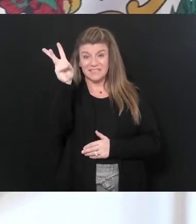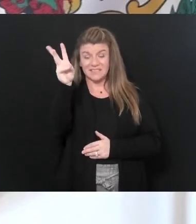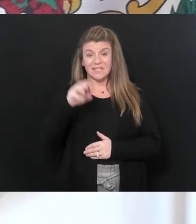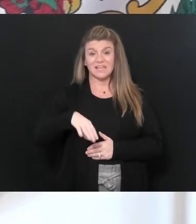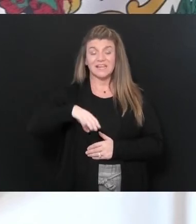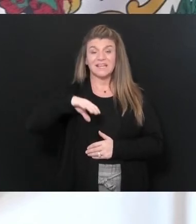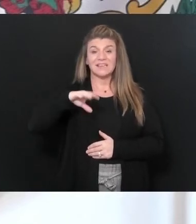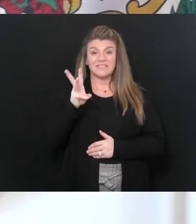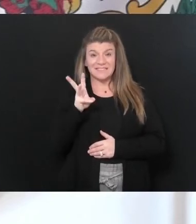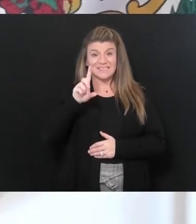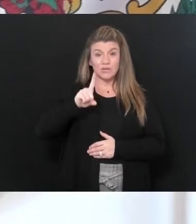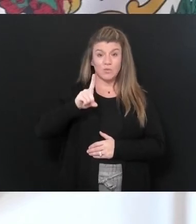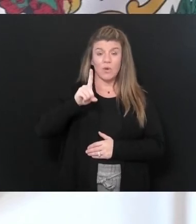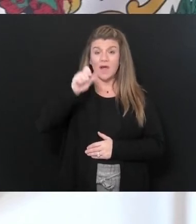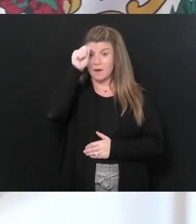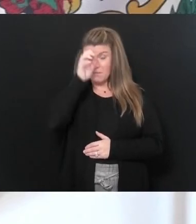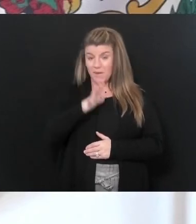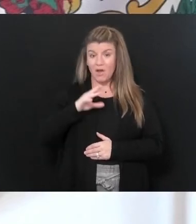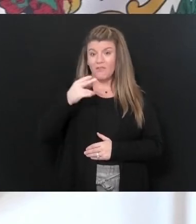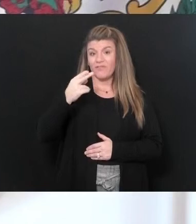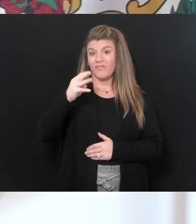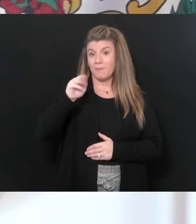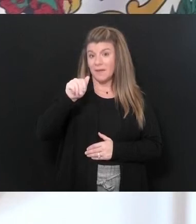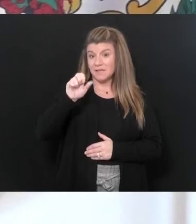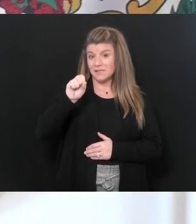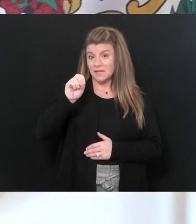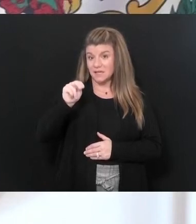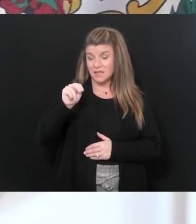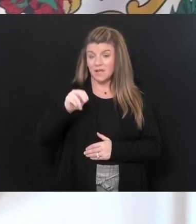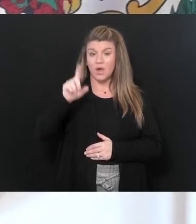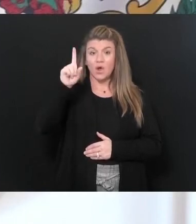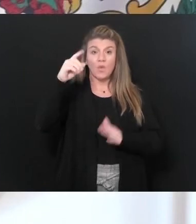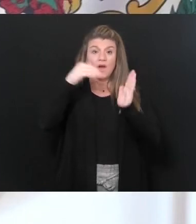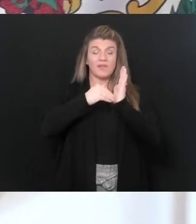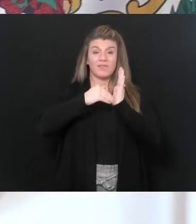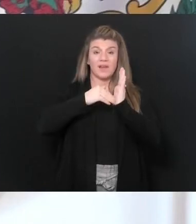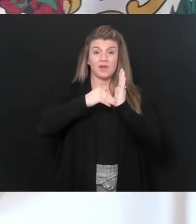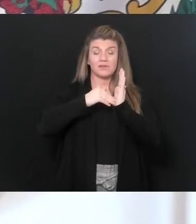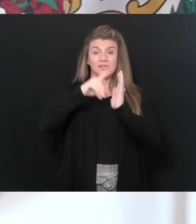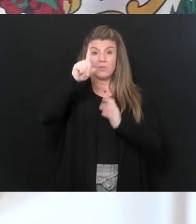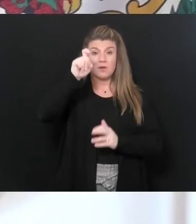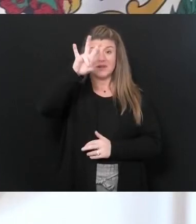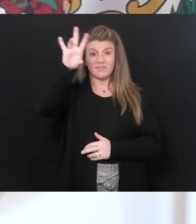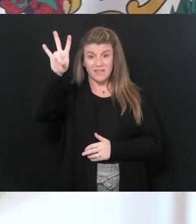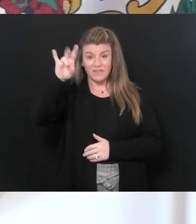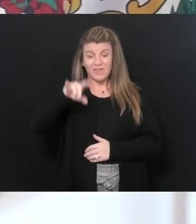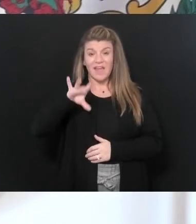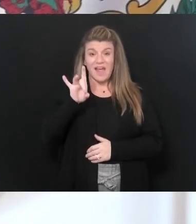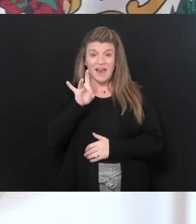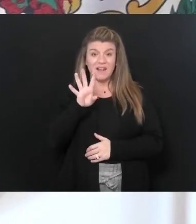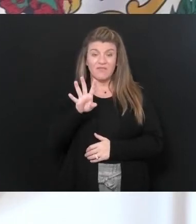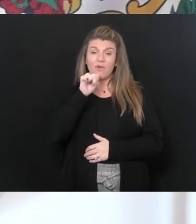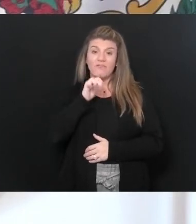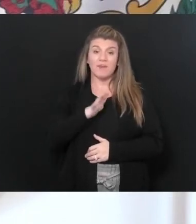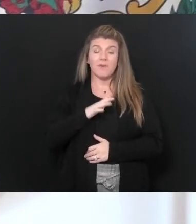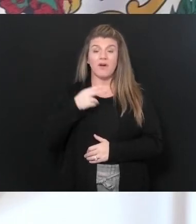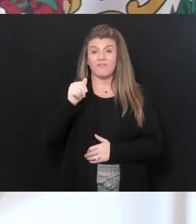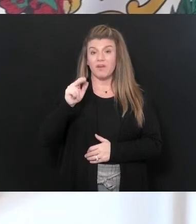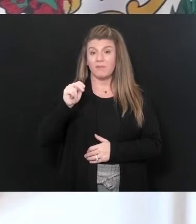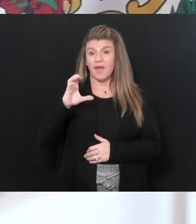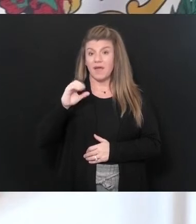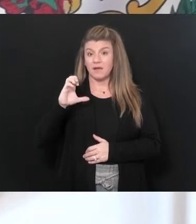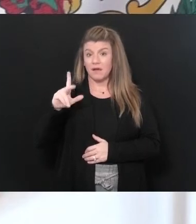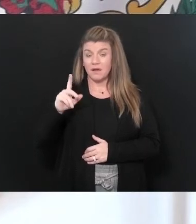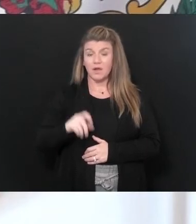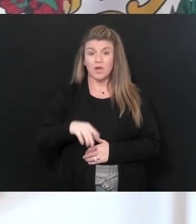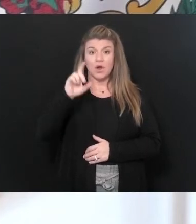a 61-year-old male from Mason County. Our 1,177th death, an 84-year-old female from Hancock